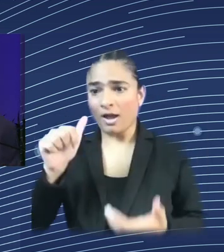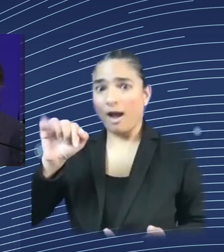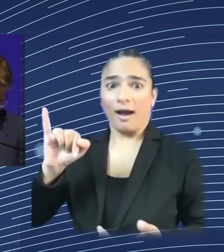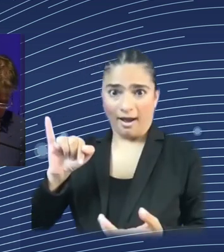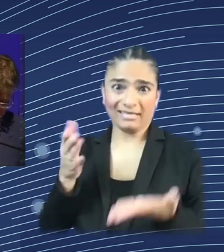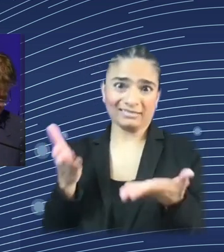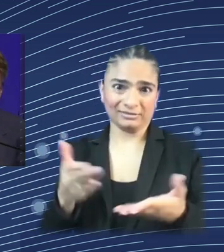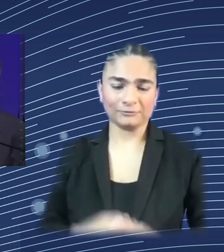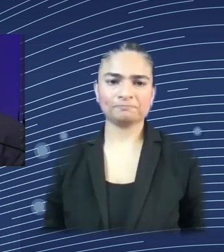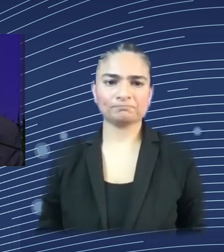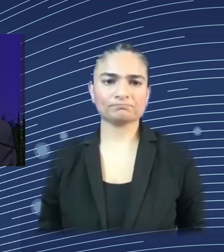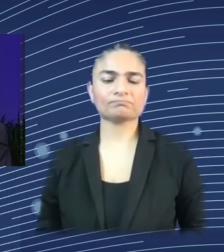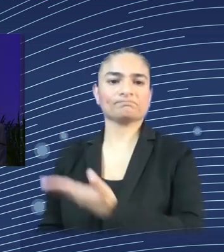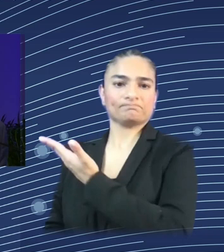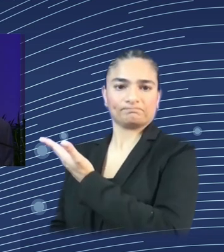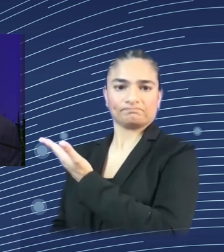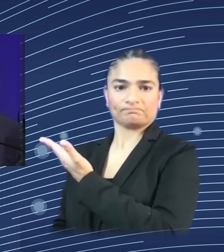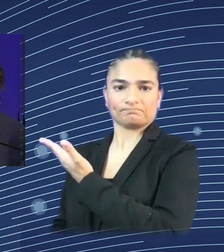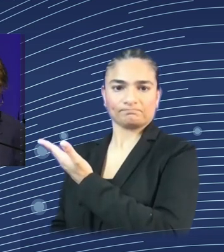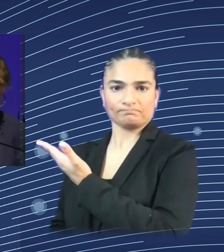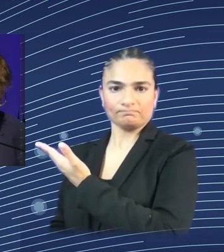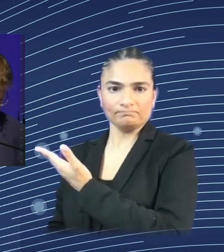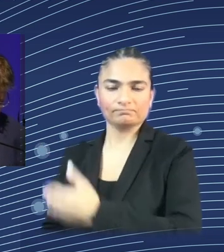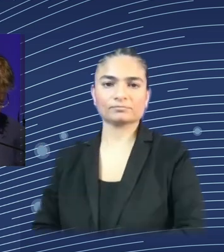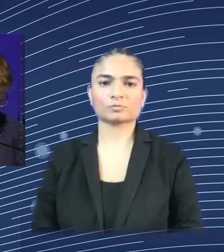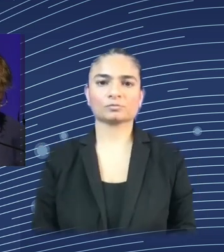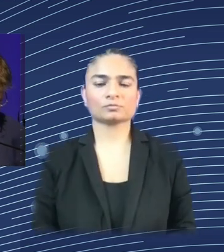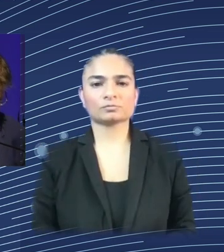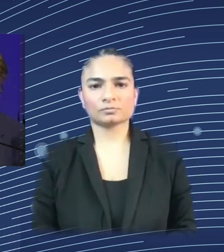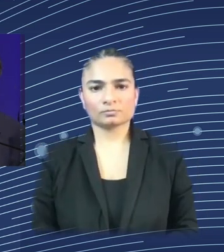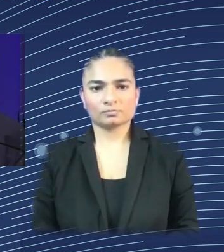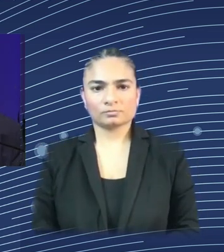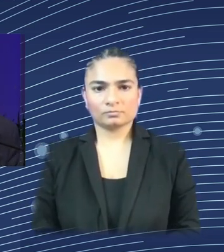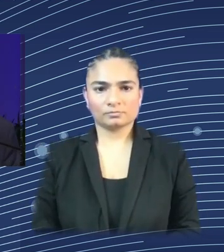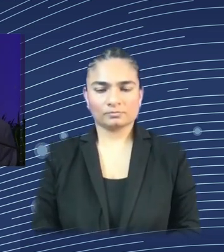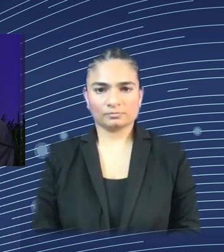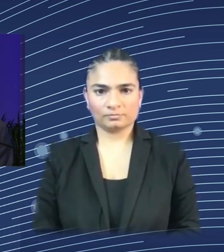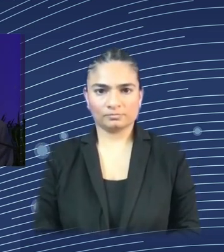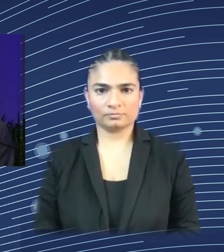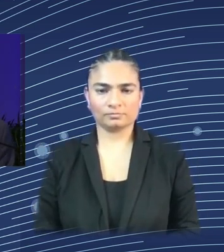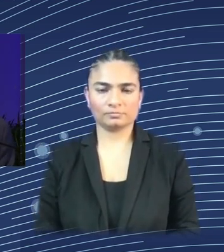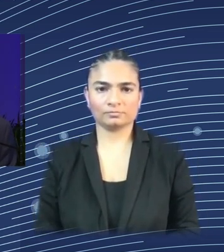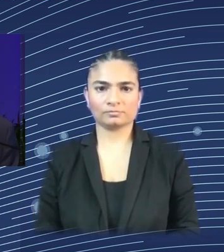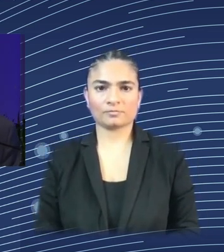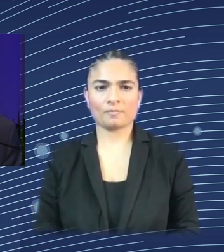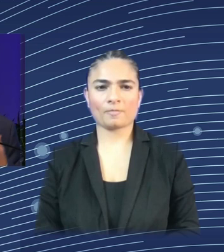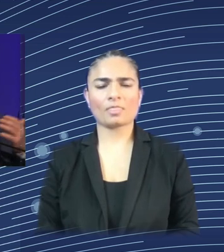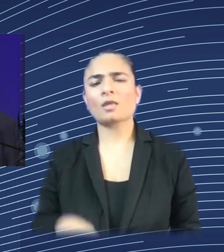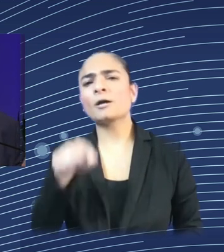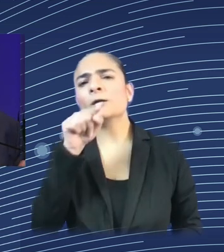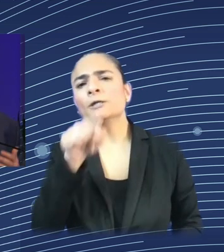easier. So potential use case, if we see it in the beginning on the prevention side, we can use it on nudging.